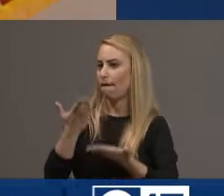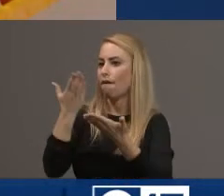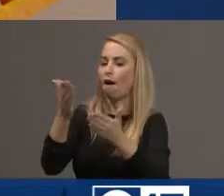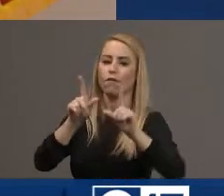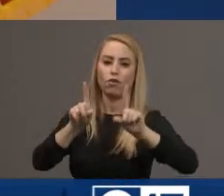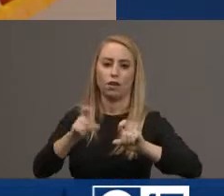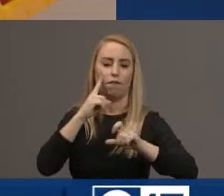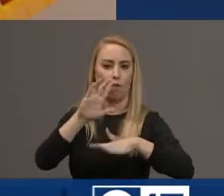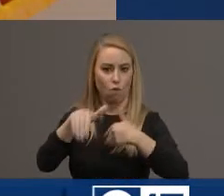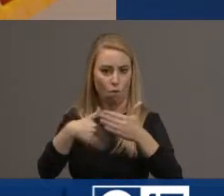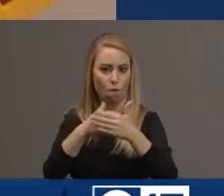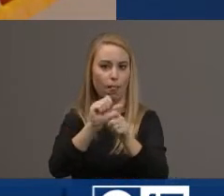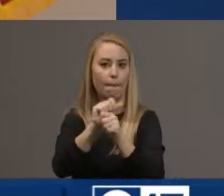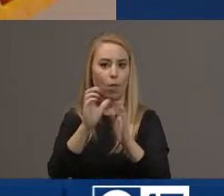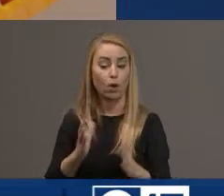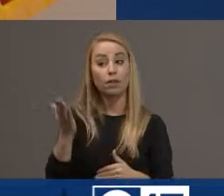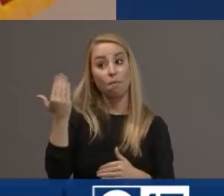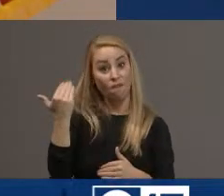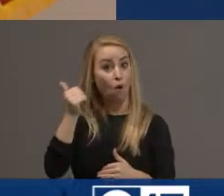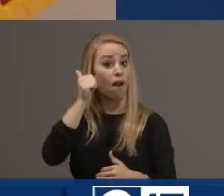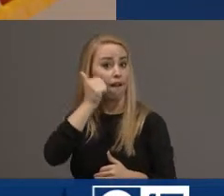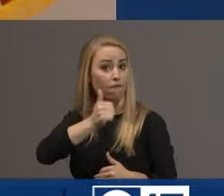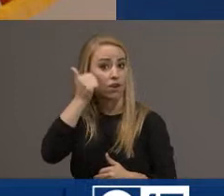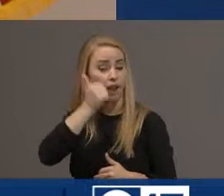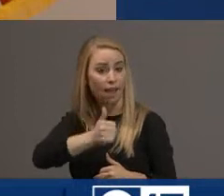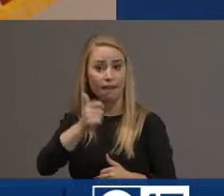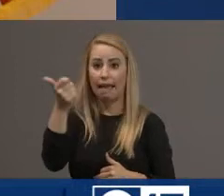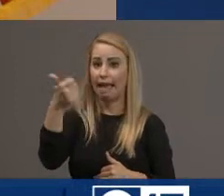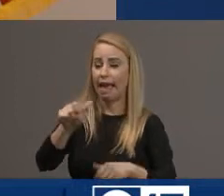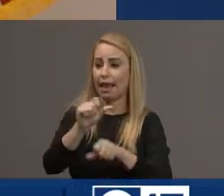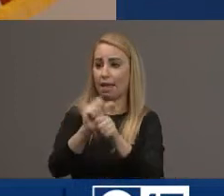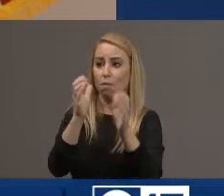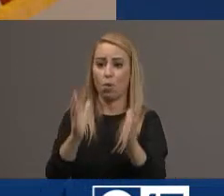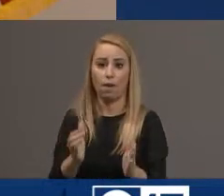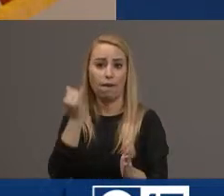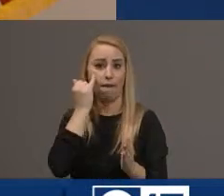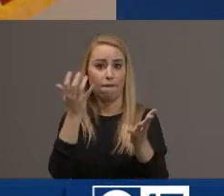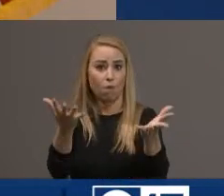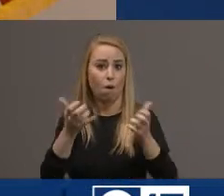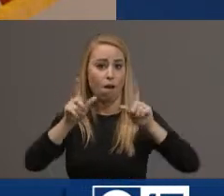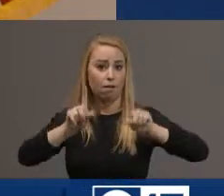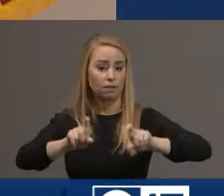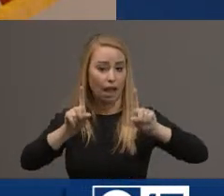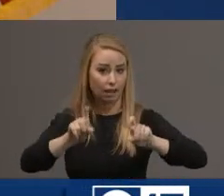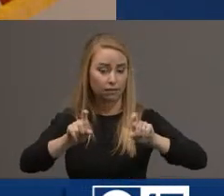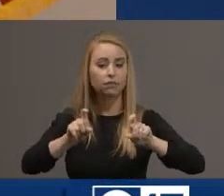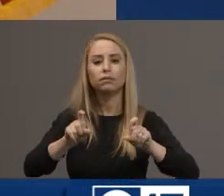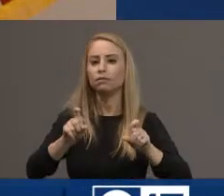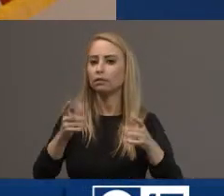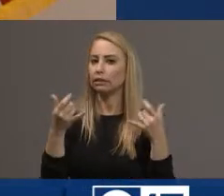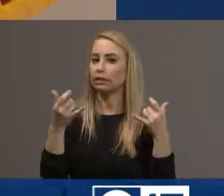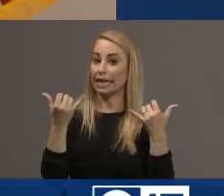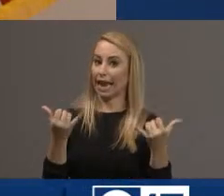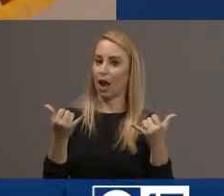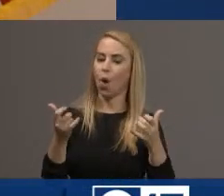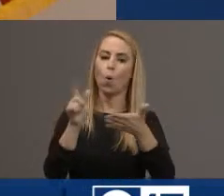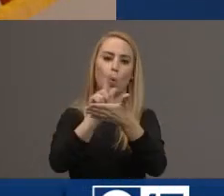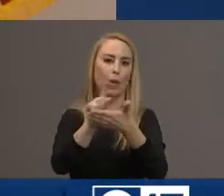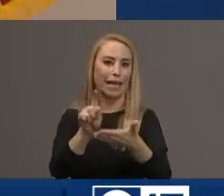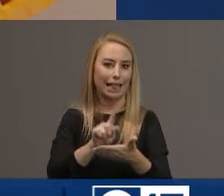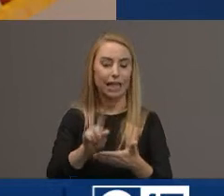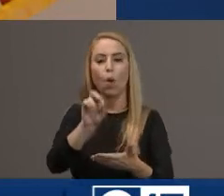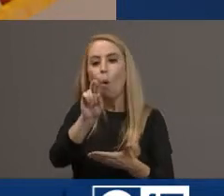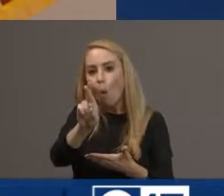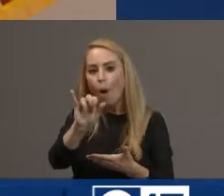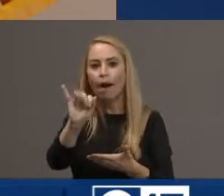to all employees. We were doing it daily as any employee who wanted to get tested. We are still offering that weekly and if they